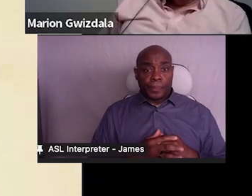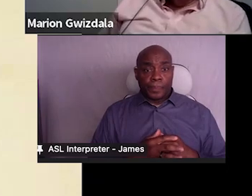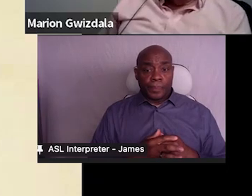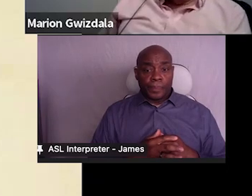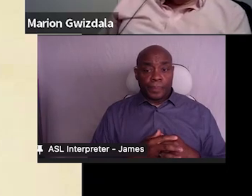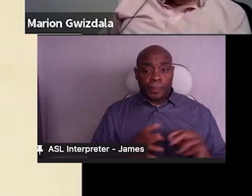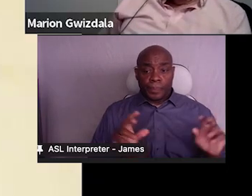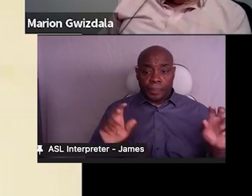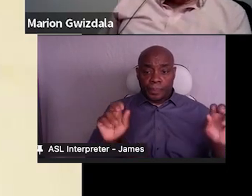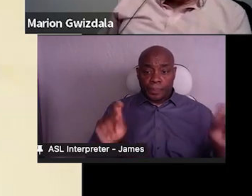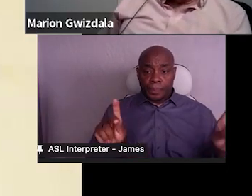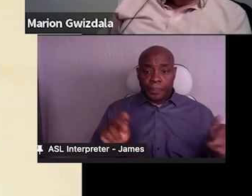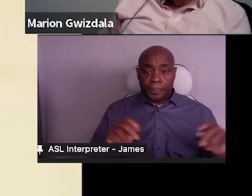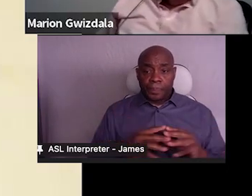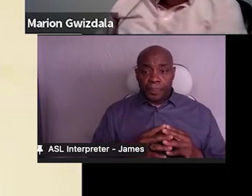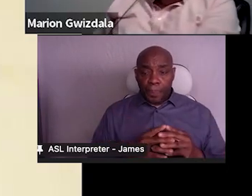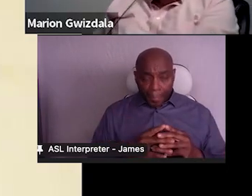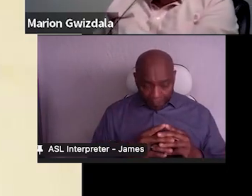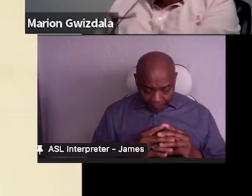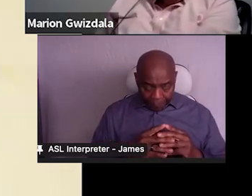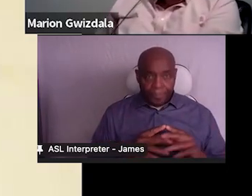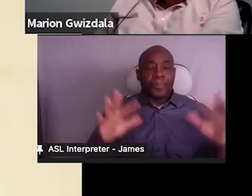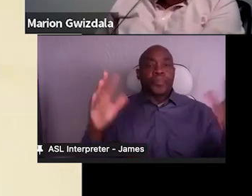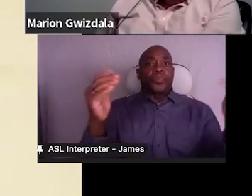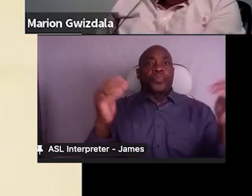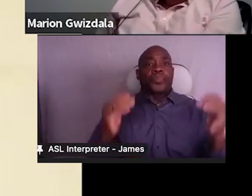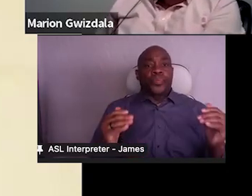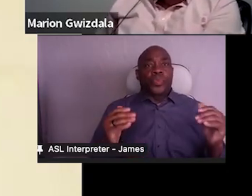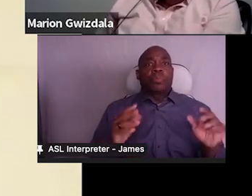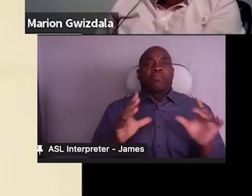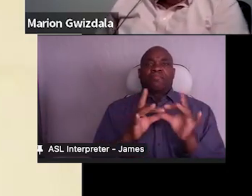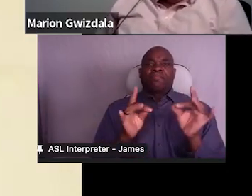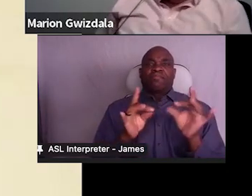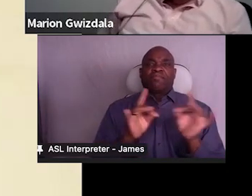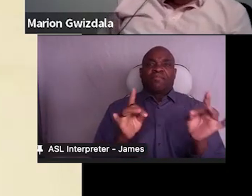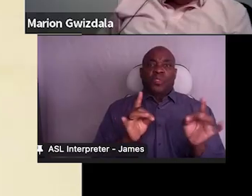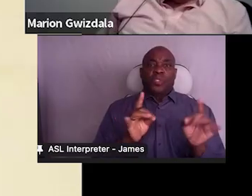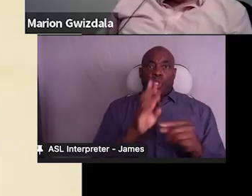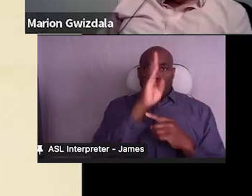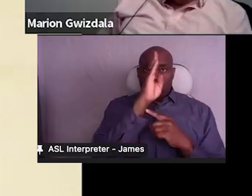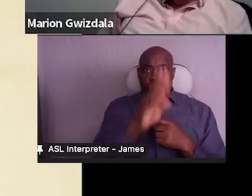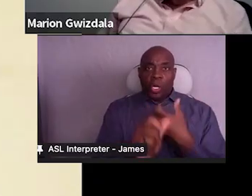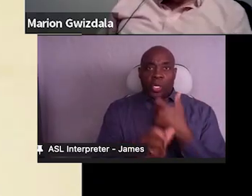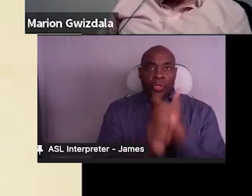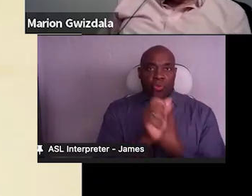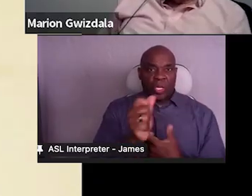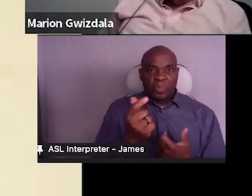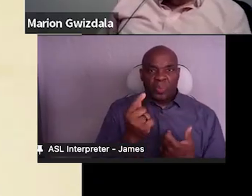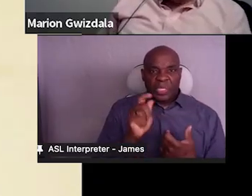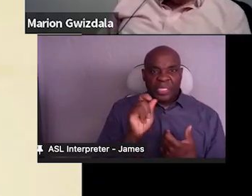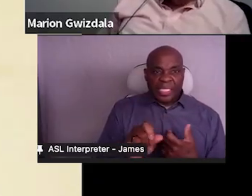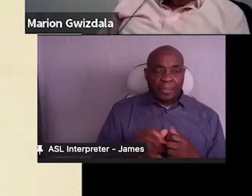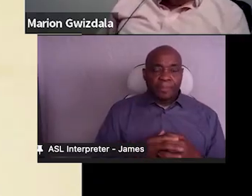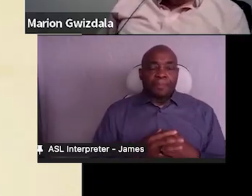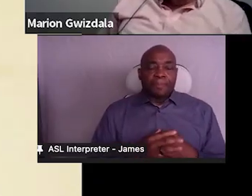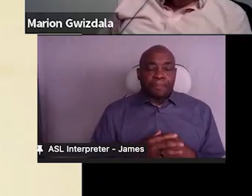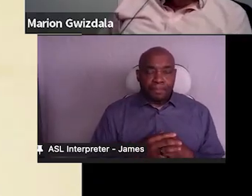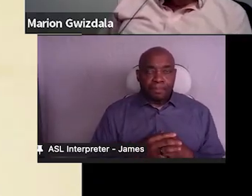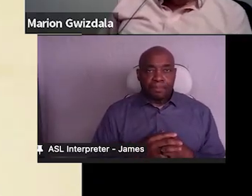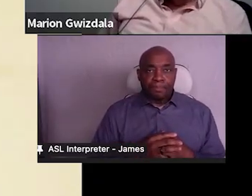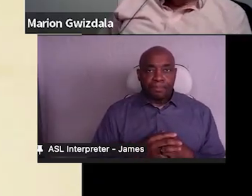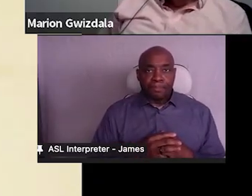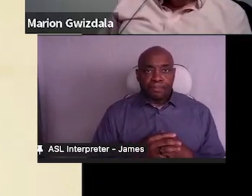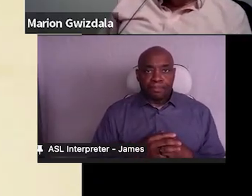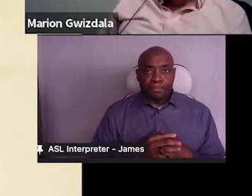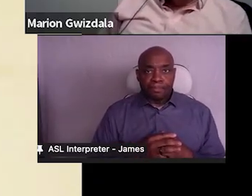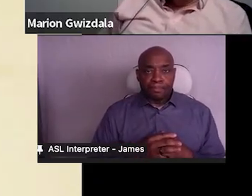a direct threat. A direct threat is a significant risk to the health or safety of others